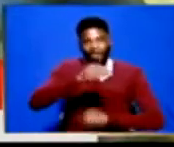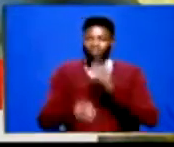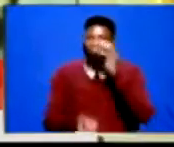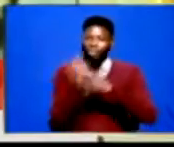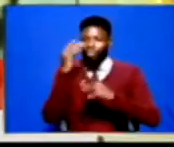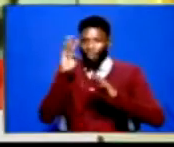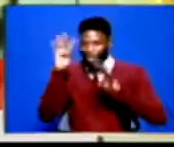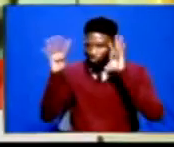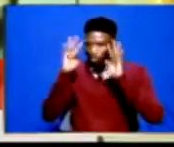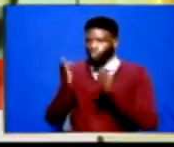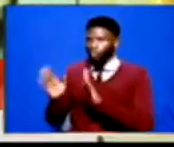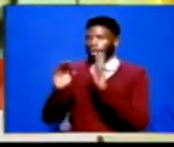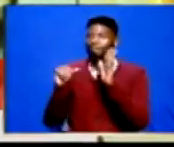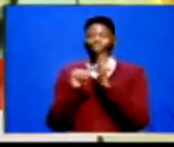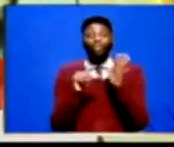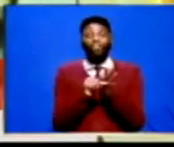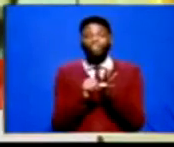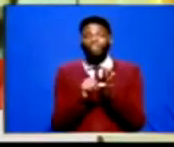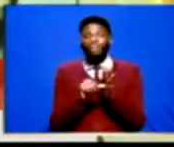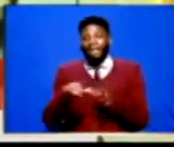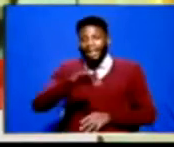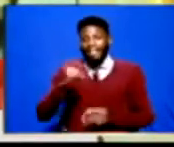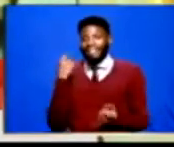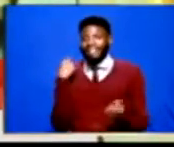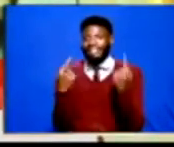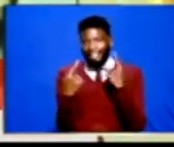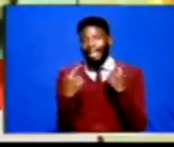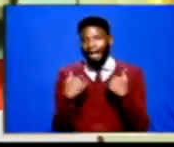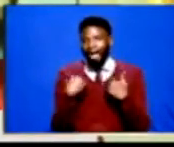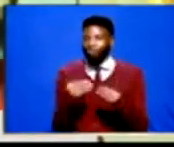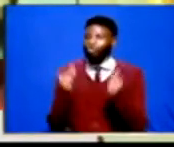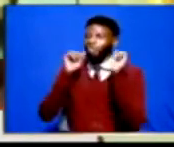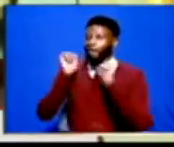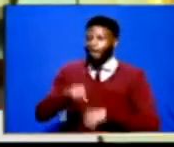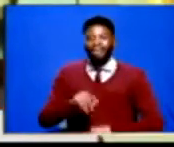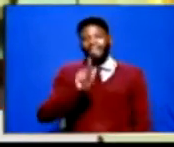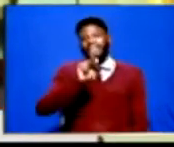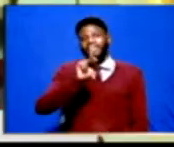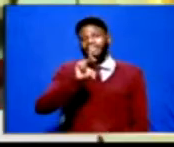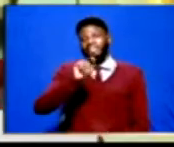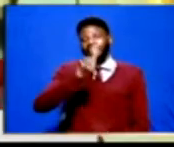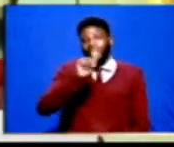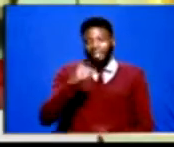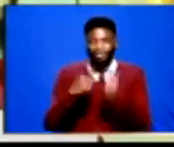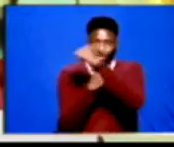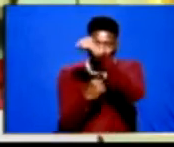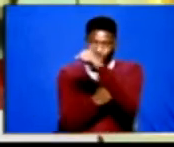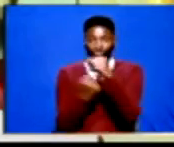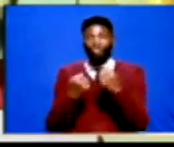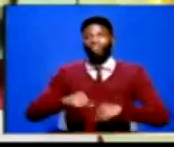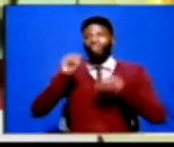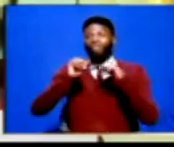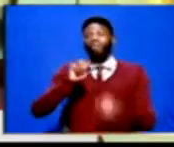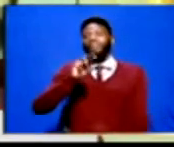solving problems affecting Tigrayan communities. KTDA Foundation head Sudi Matara says the program is redesigned